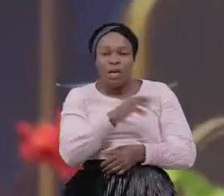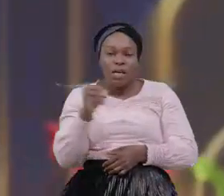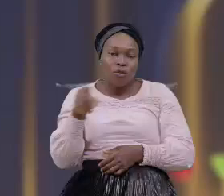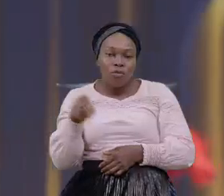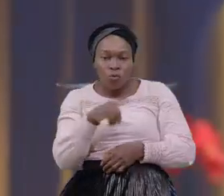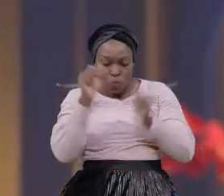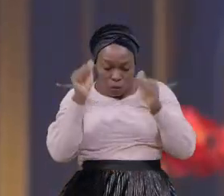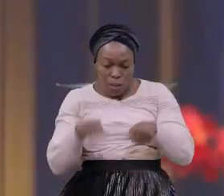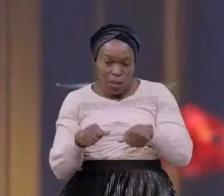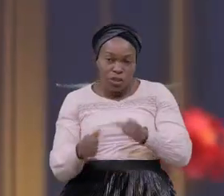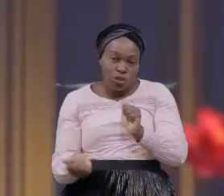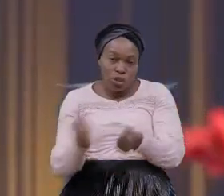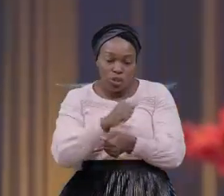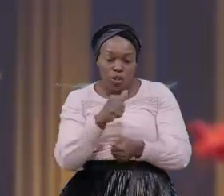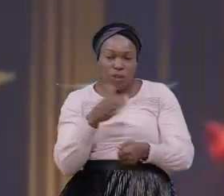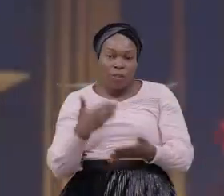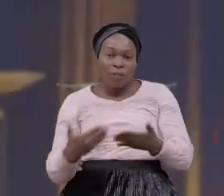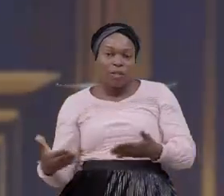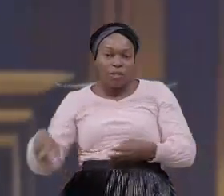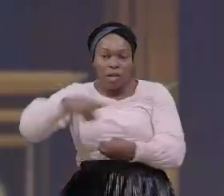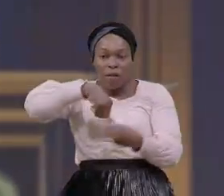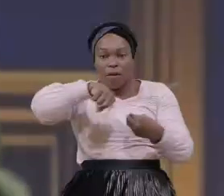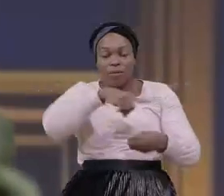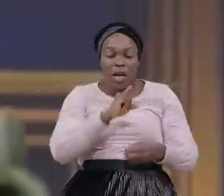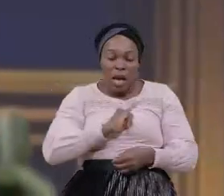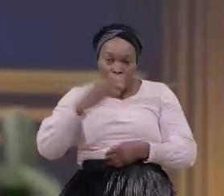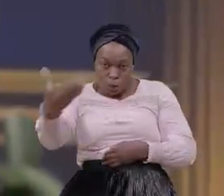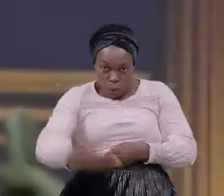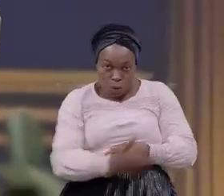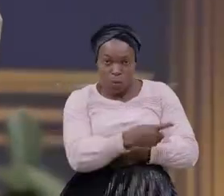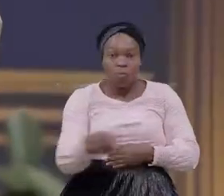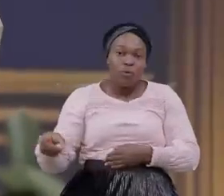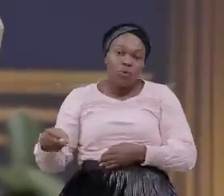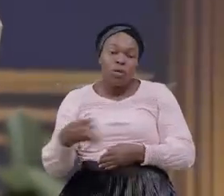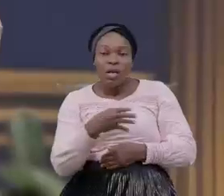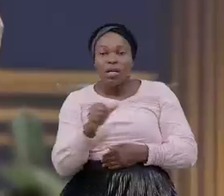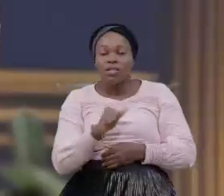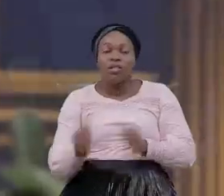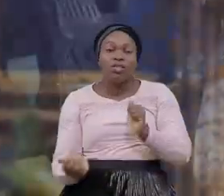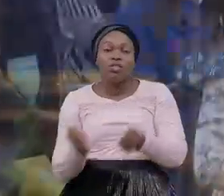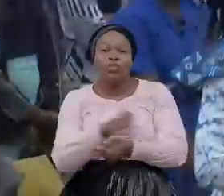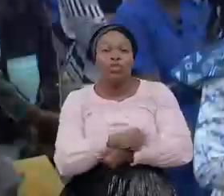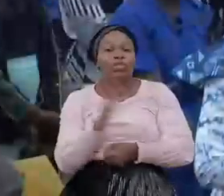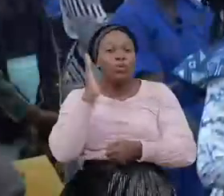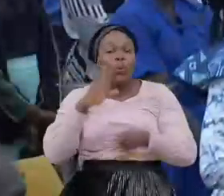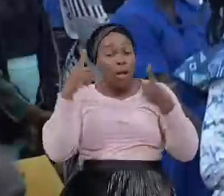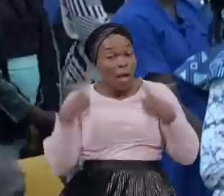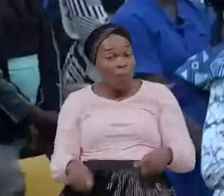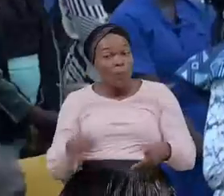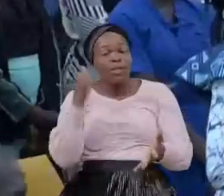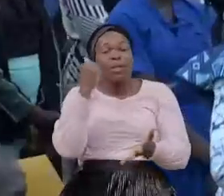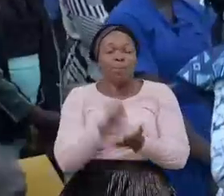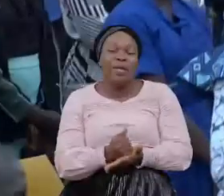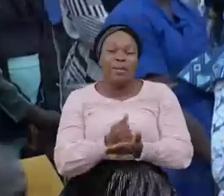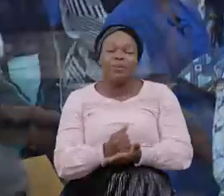things around. I welcome you. Amen. A change will happen. Amen.